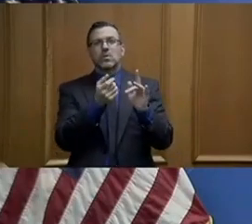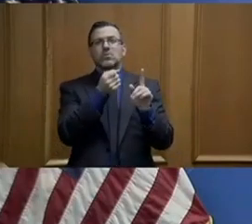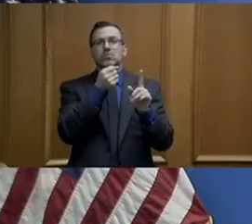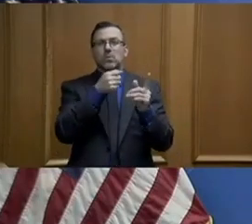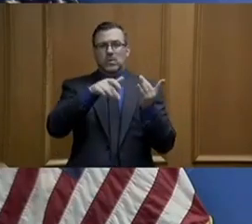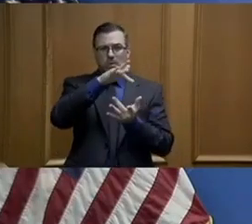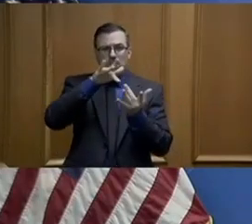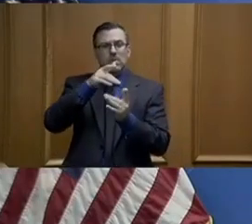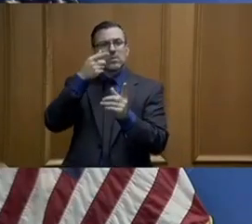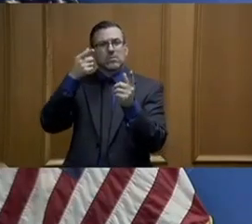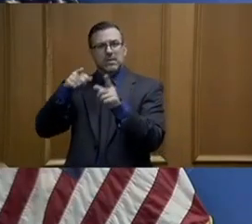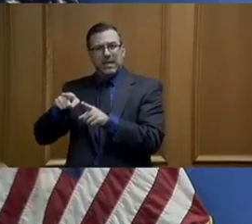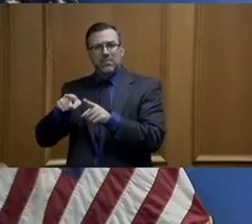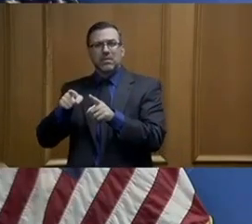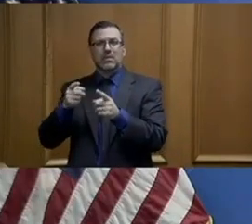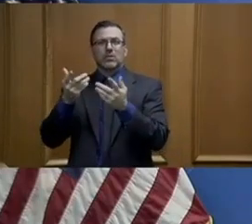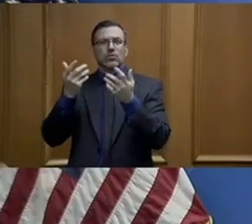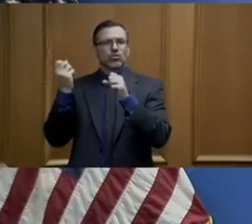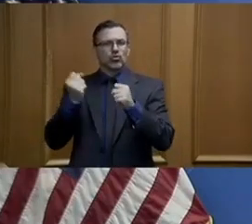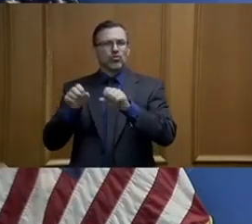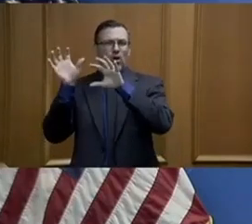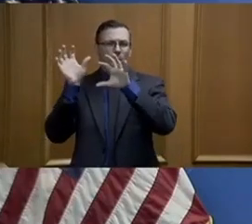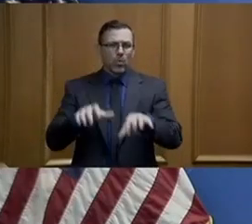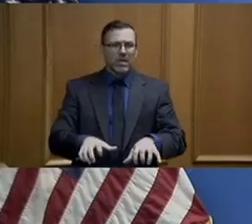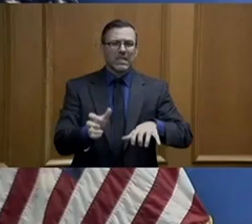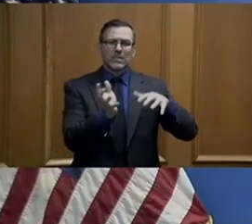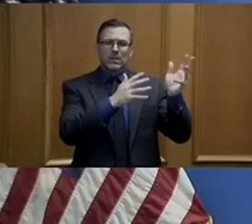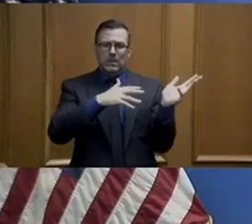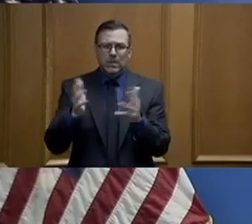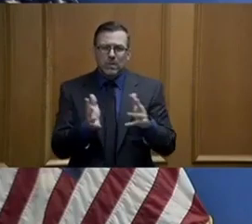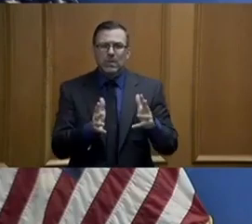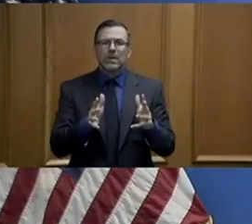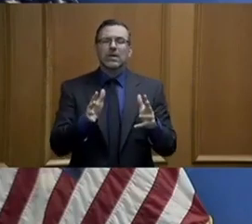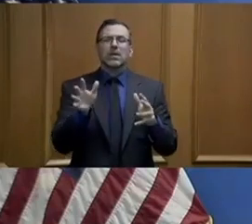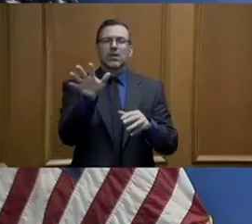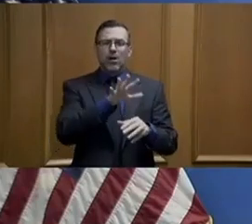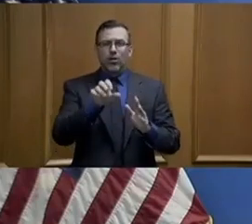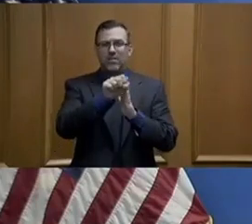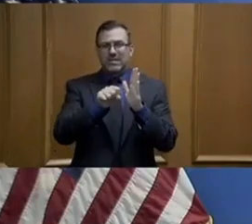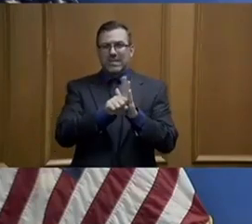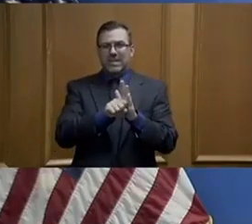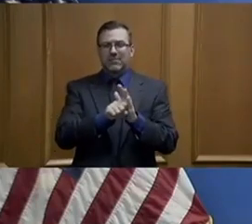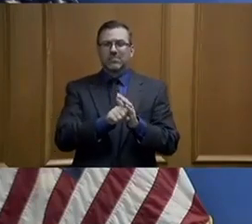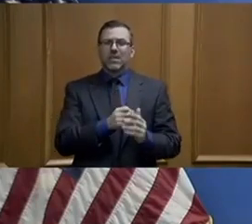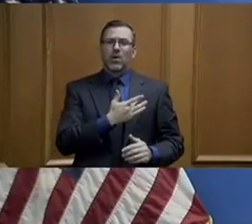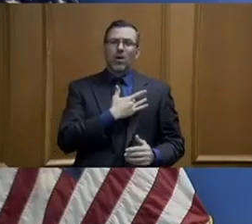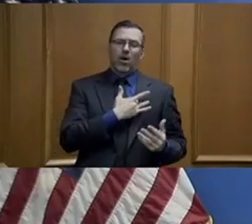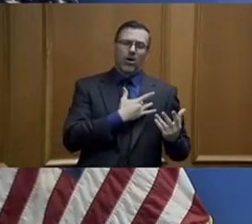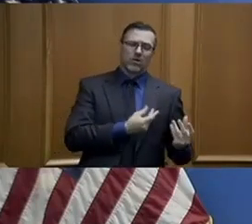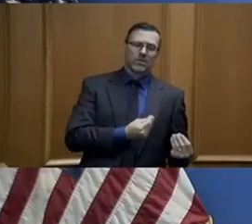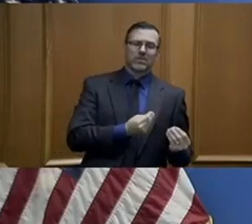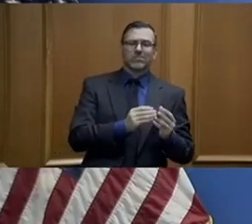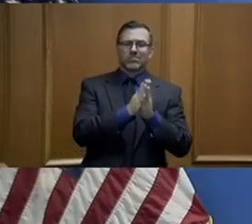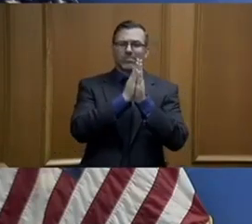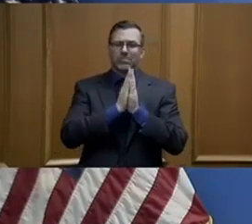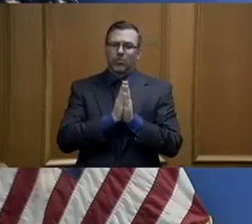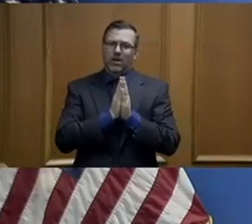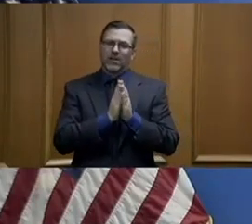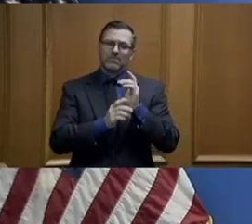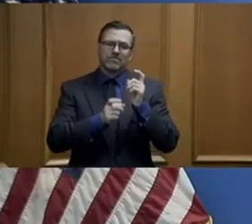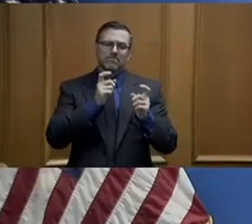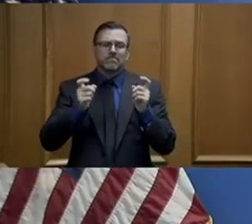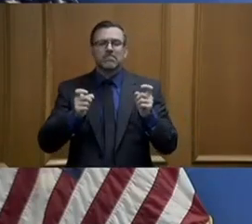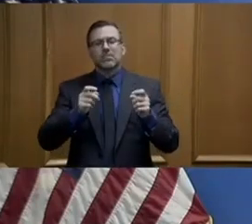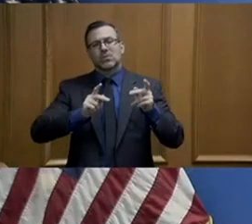activity, heavy rains, hail, and powerful winds throughout the state. Our hearts and prayers are with the Tennesseans and with our neighbors who have lost